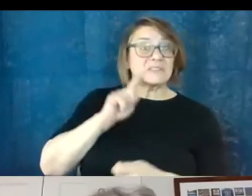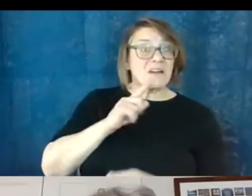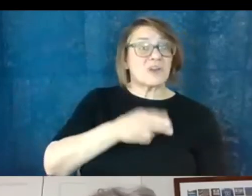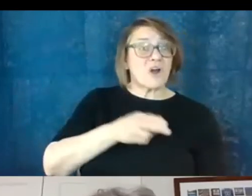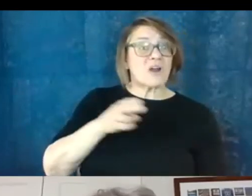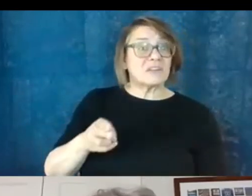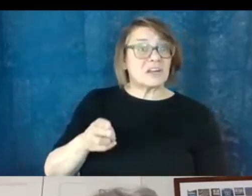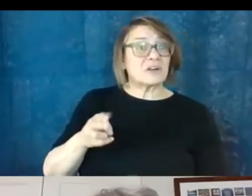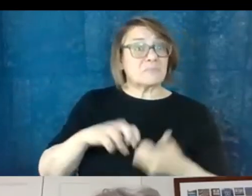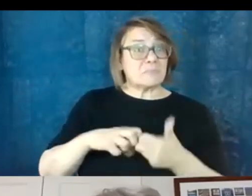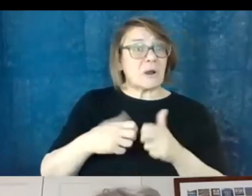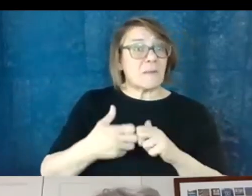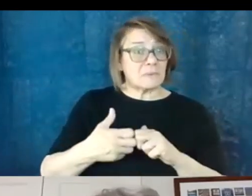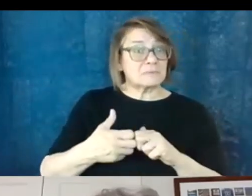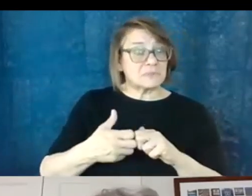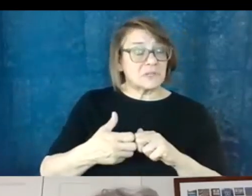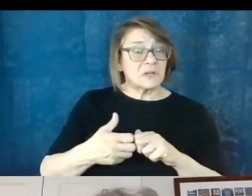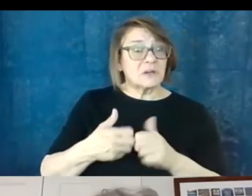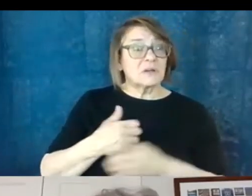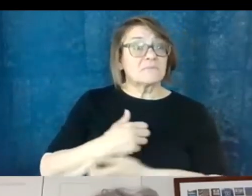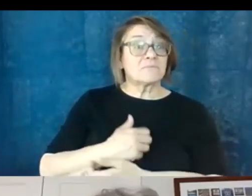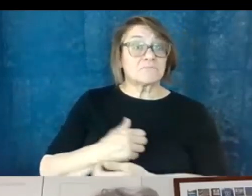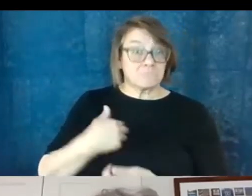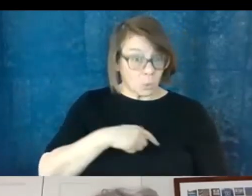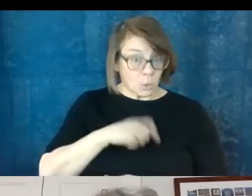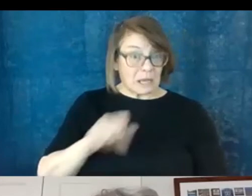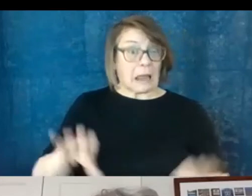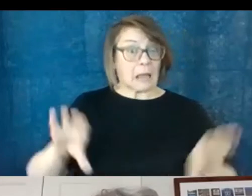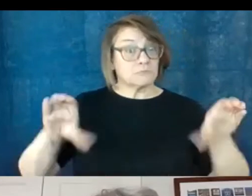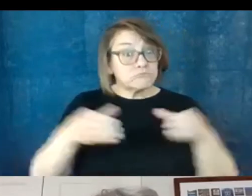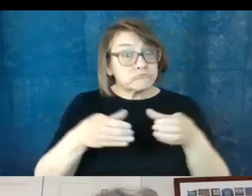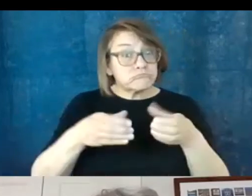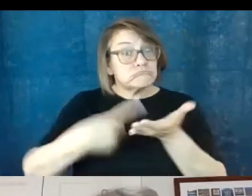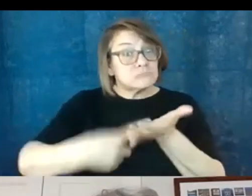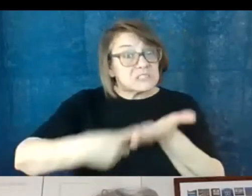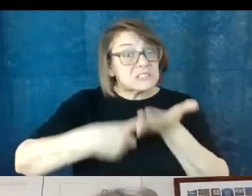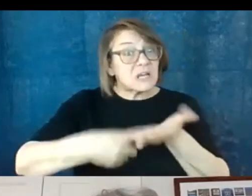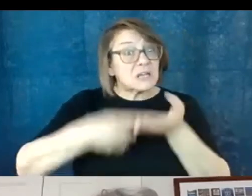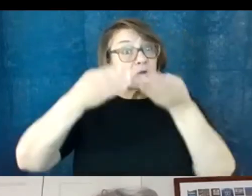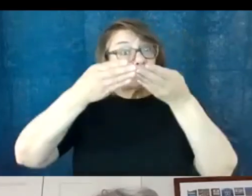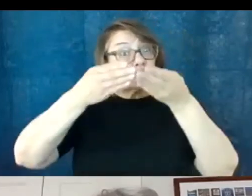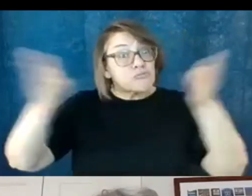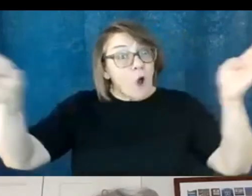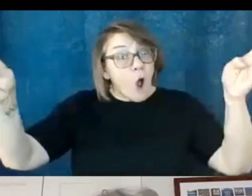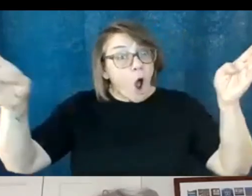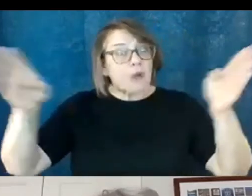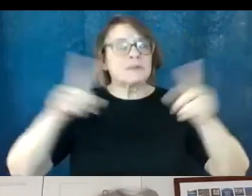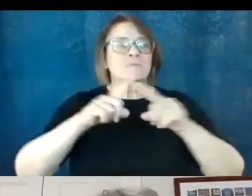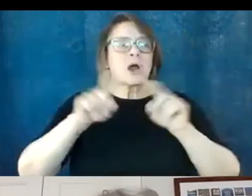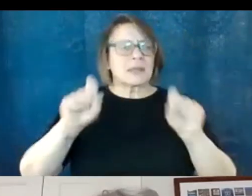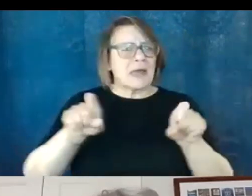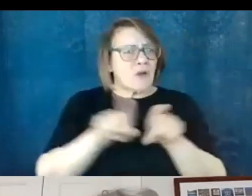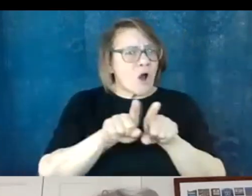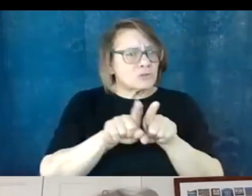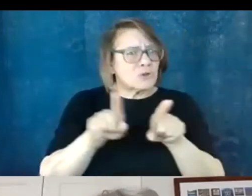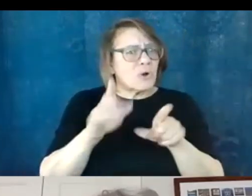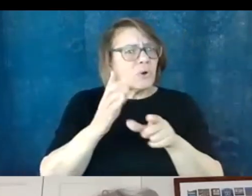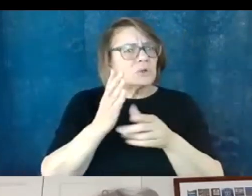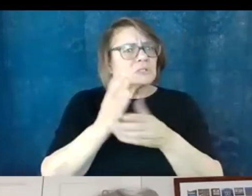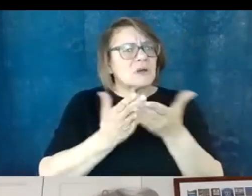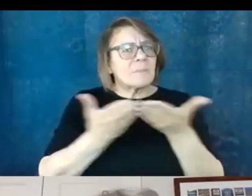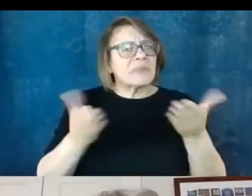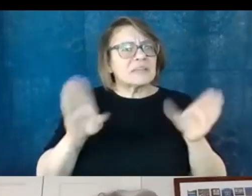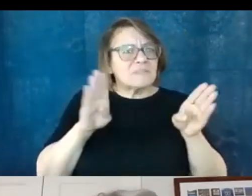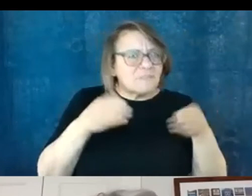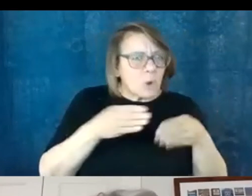hearing individuals. You know, we can talk about it on a broad spectrum, but there are subcategories when we talk about